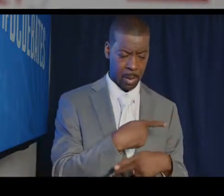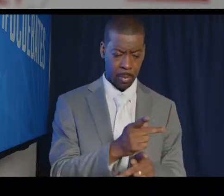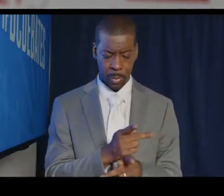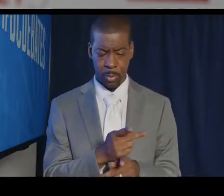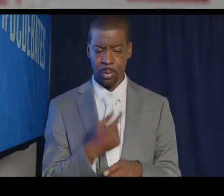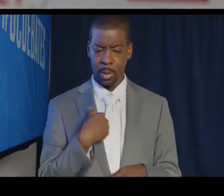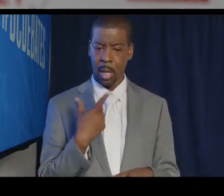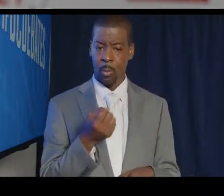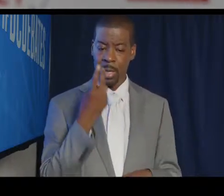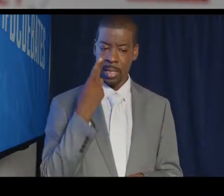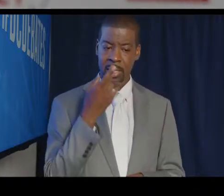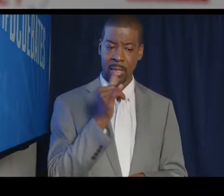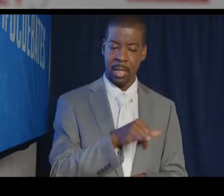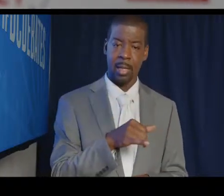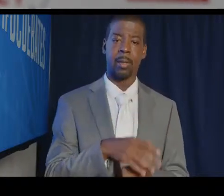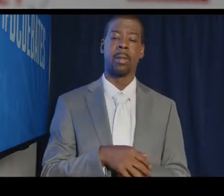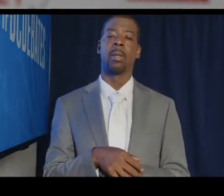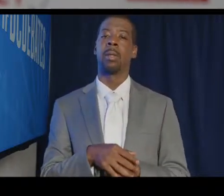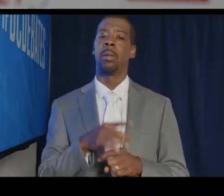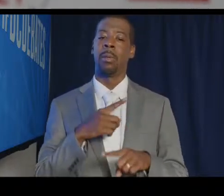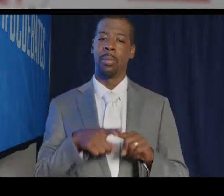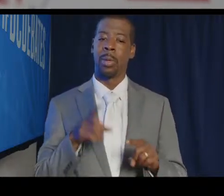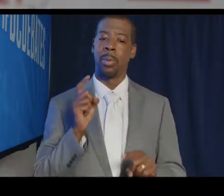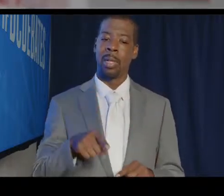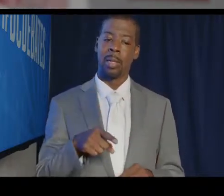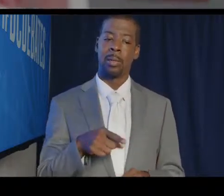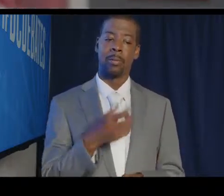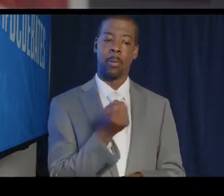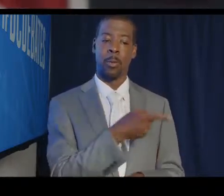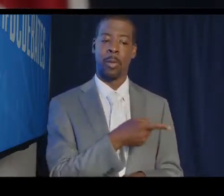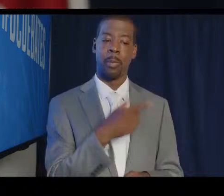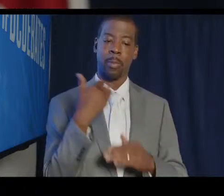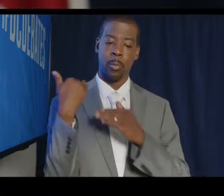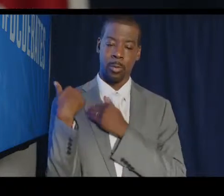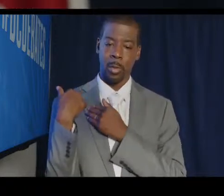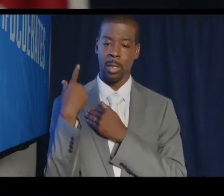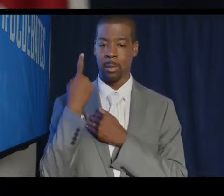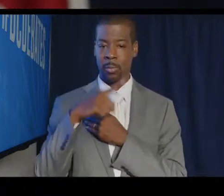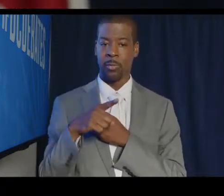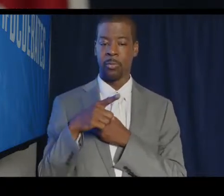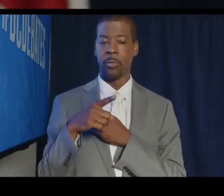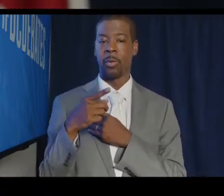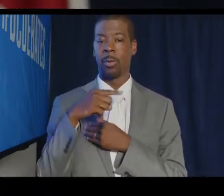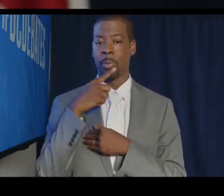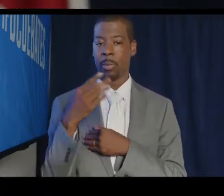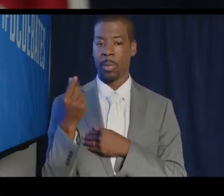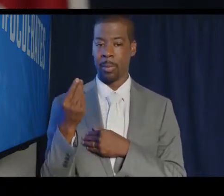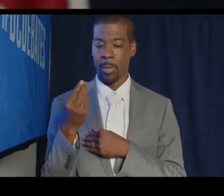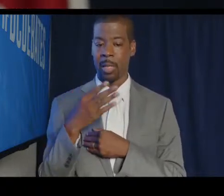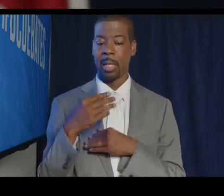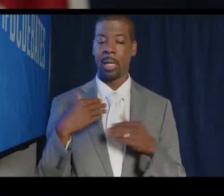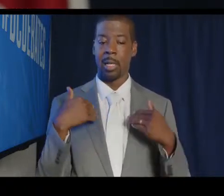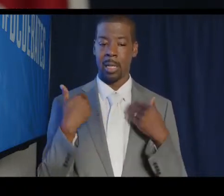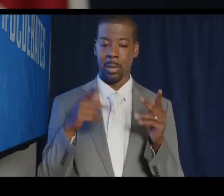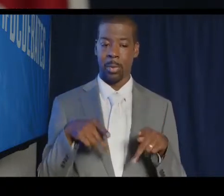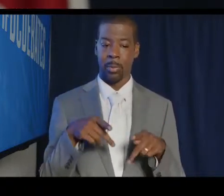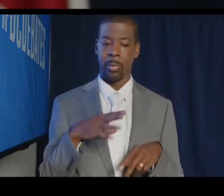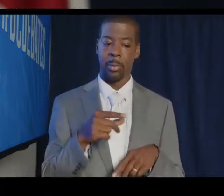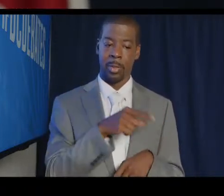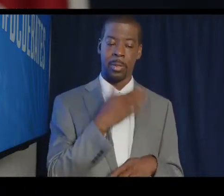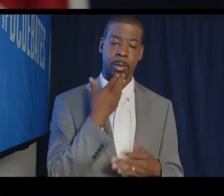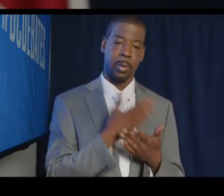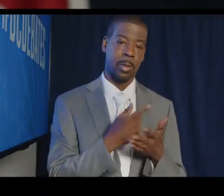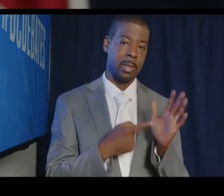see them do that. But we also need to make sure we are accountable for public money and for our young people. And Eagle Academy showed what happens when we don't do